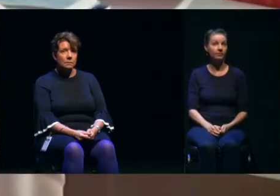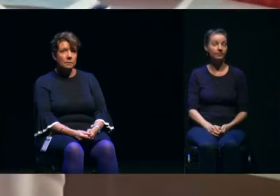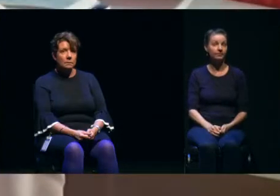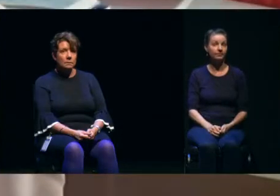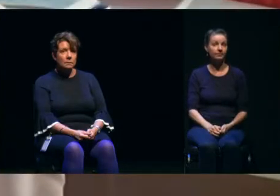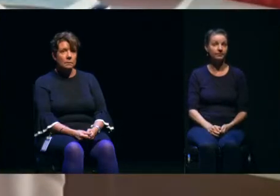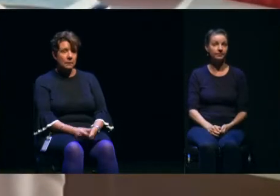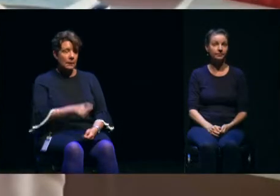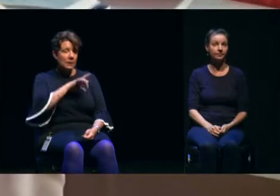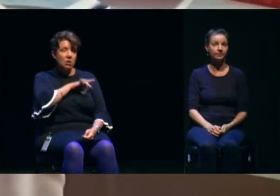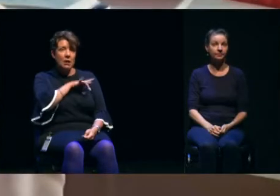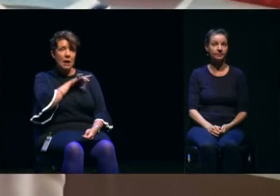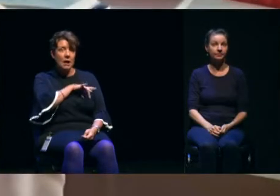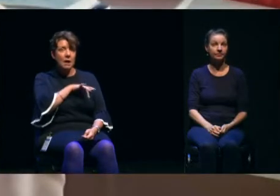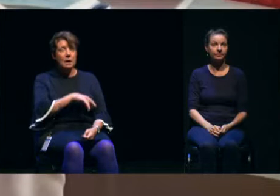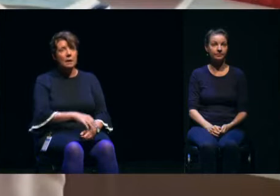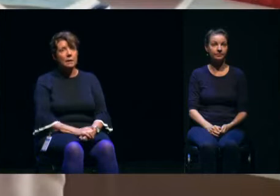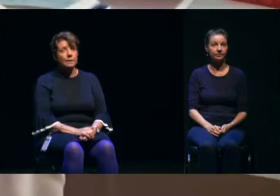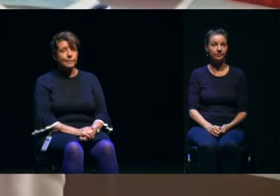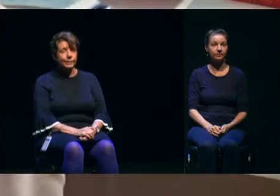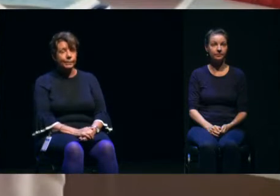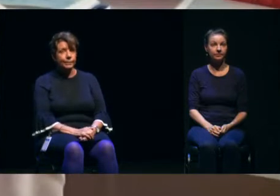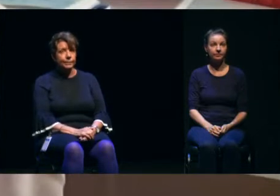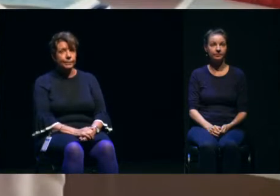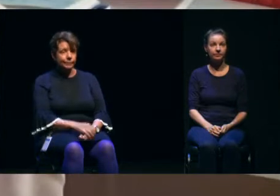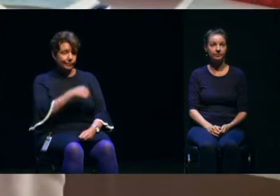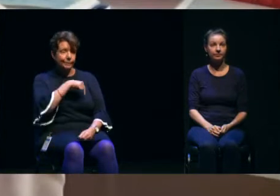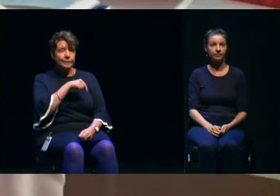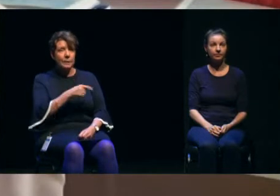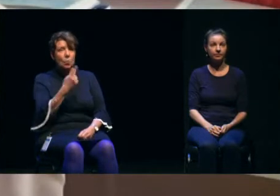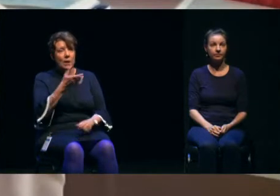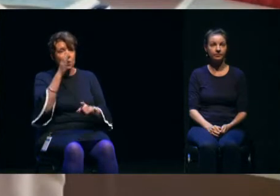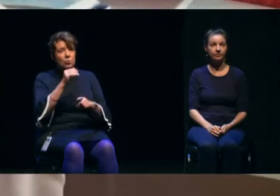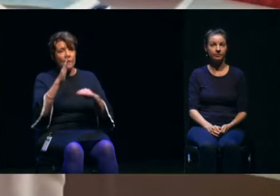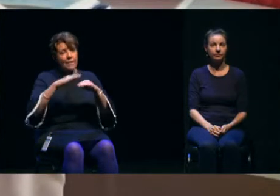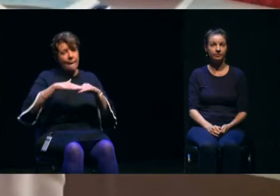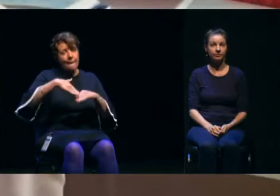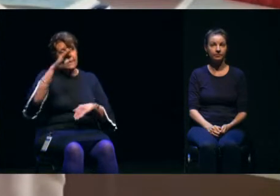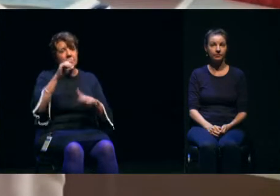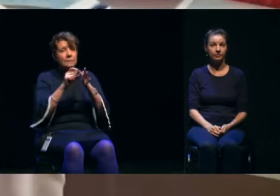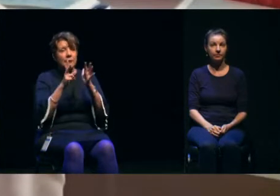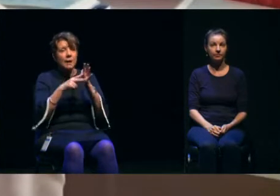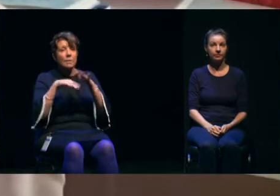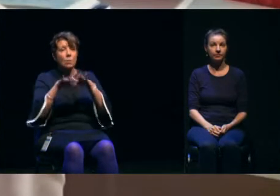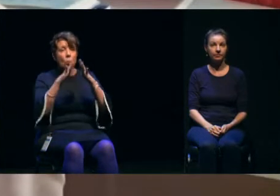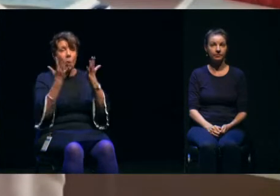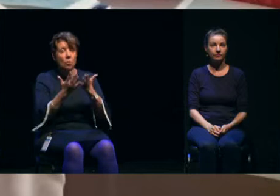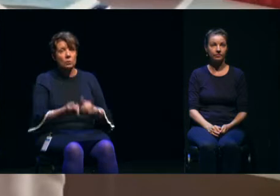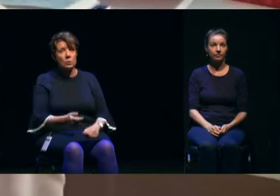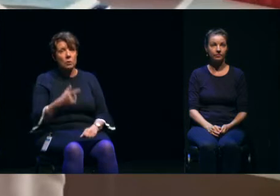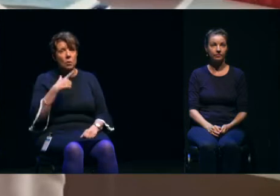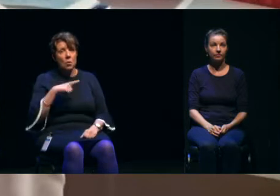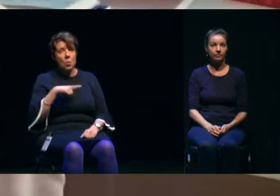Well, Chile is one of the countries that has the highest domestic violence in the world. But I think it's because we